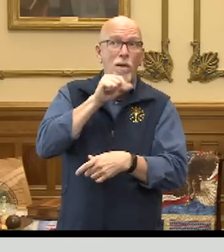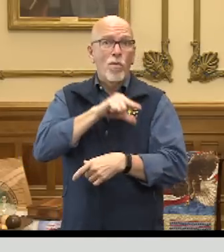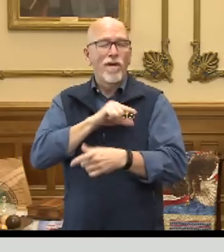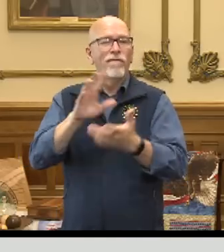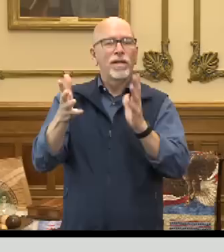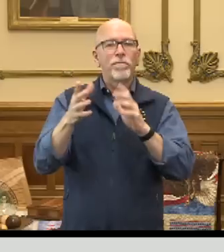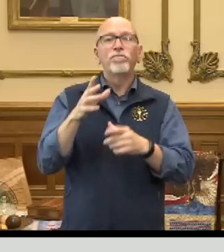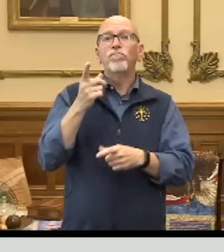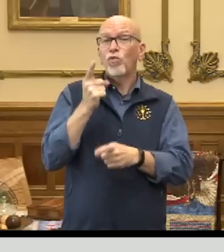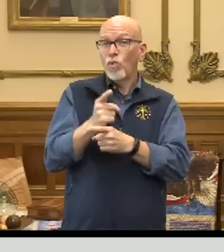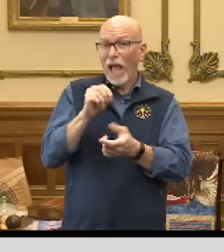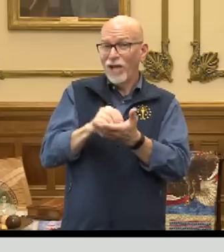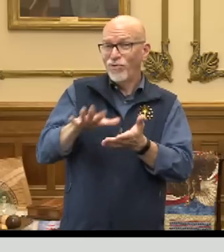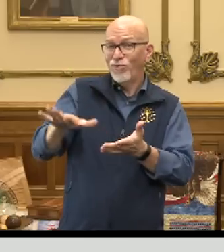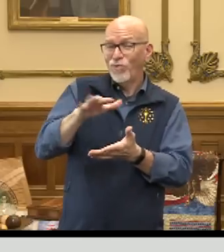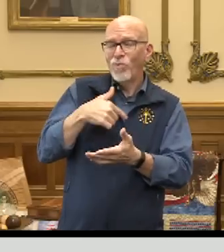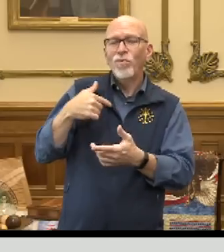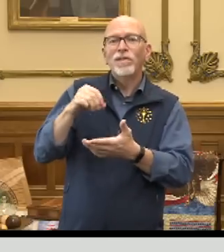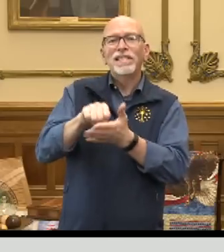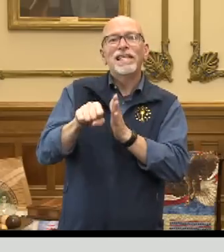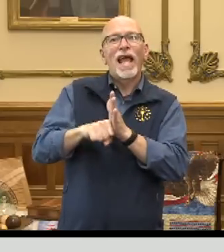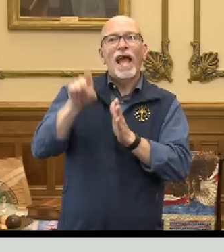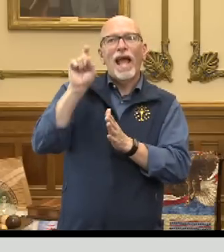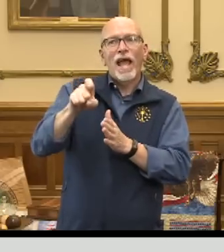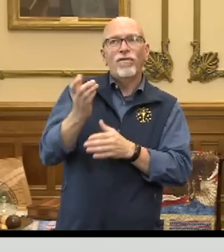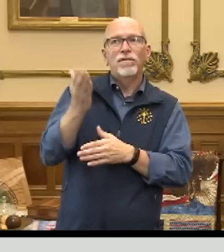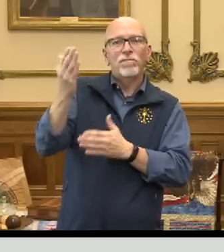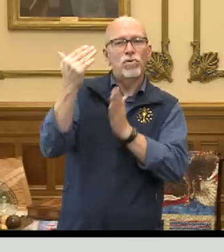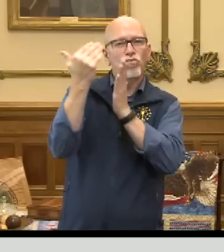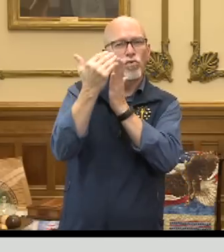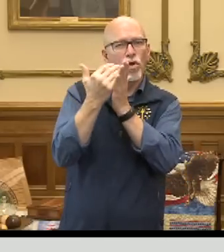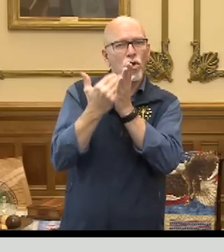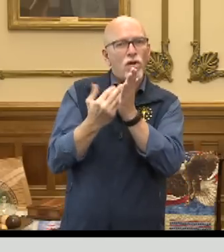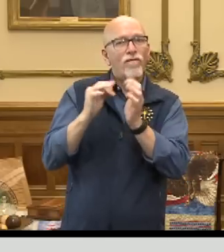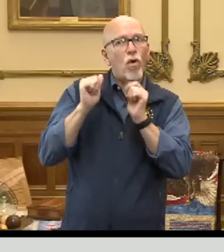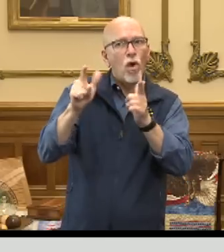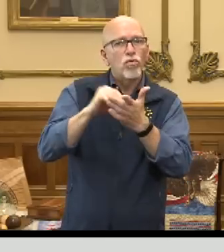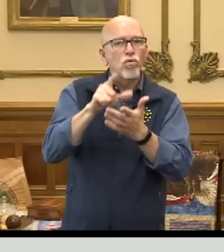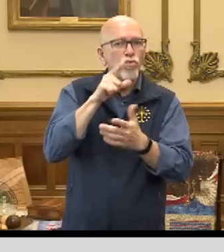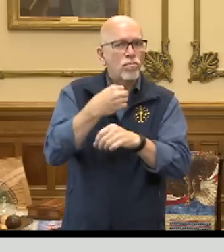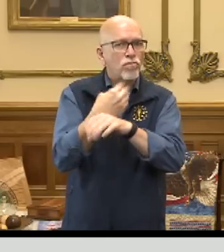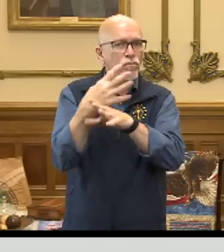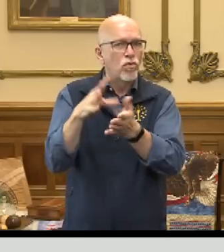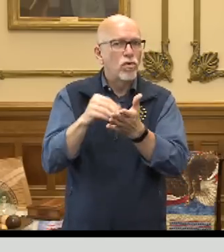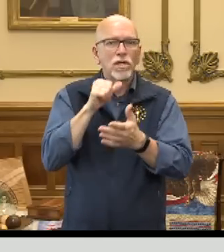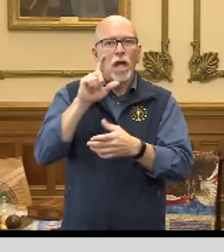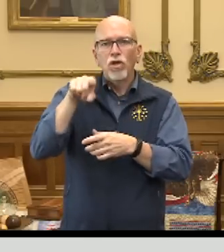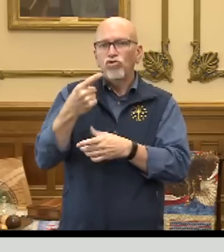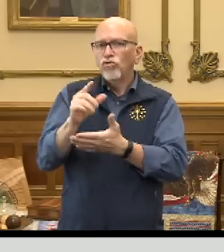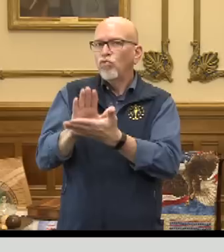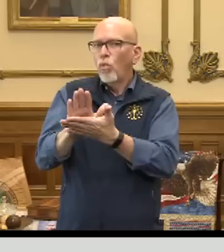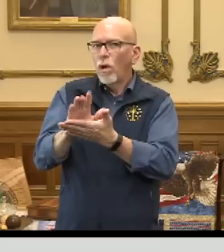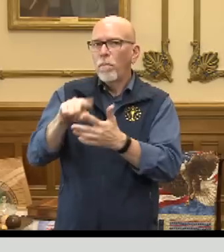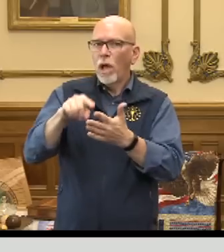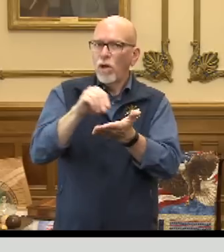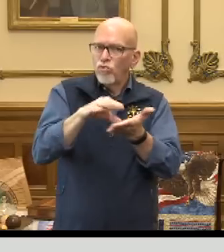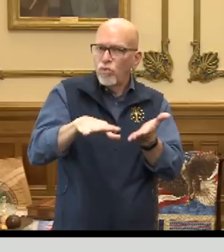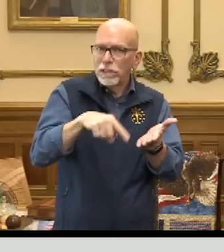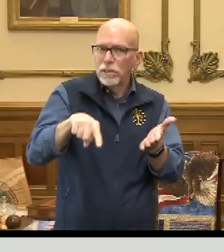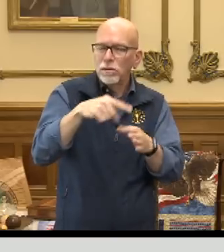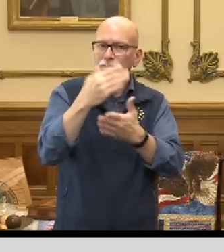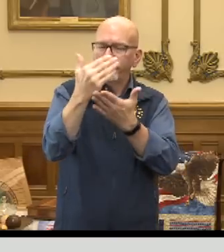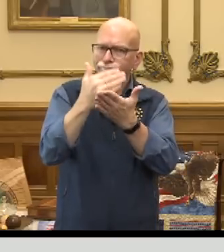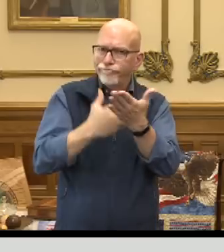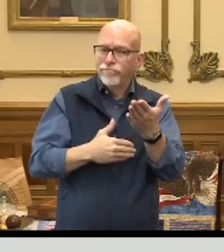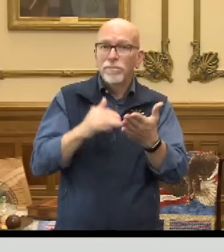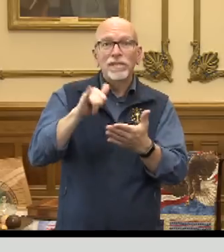capture the right students, the state would need to submit a roster of all virtual learners, not just virtual schools. This detailed